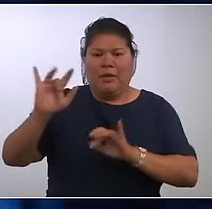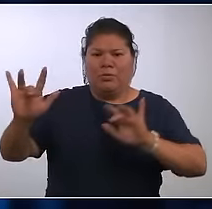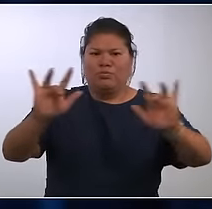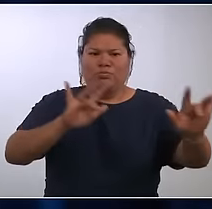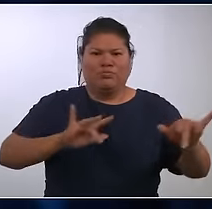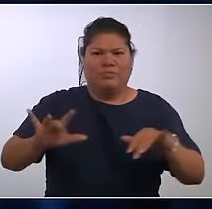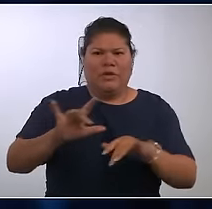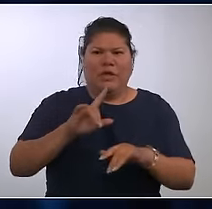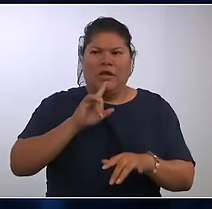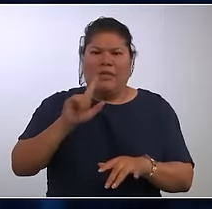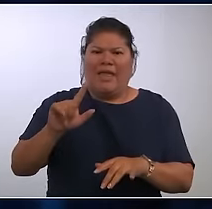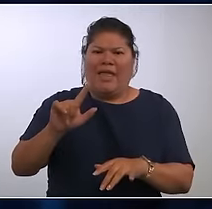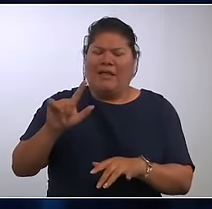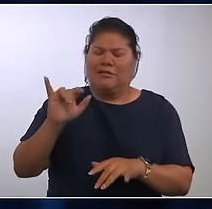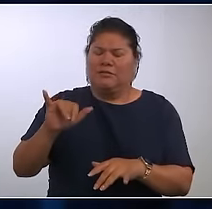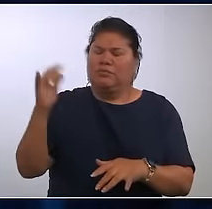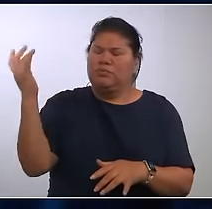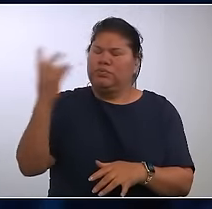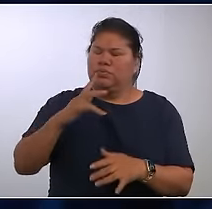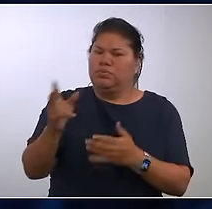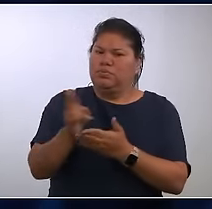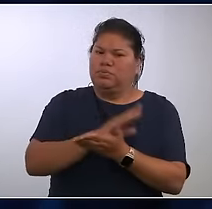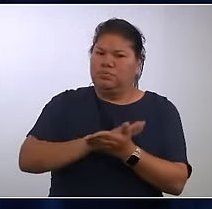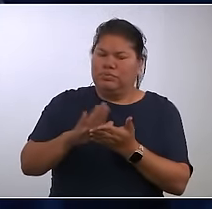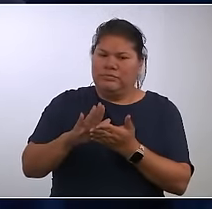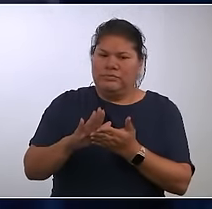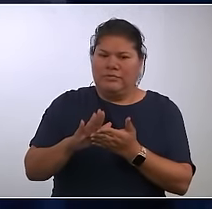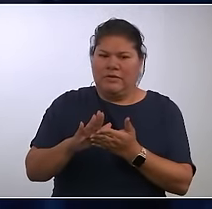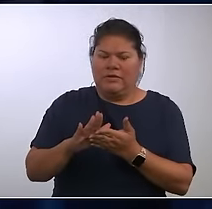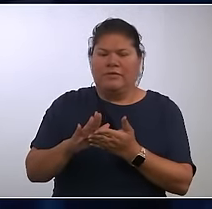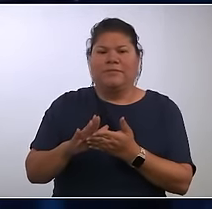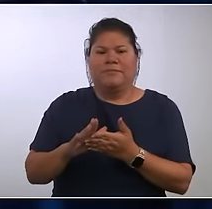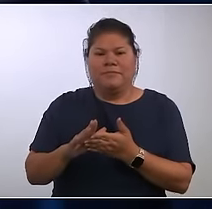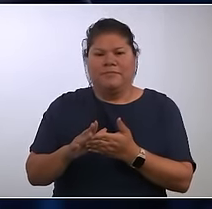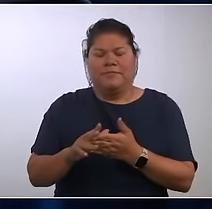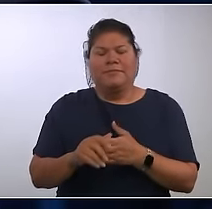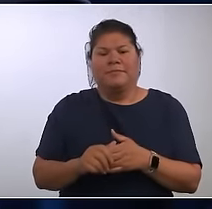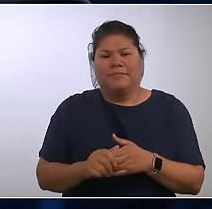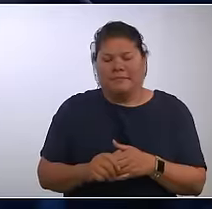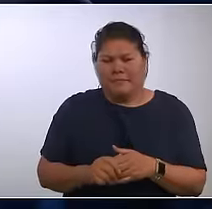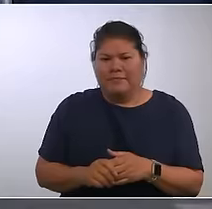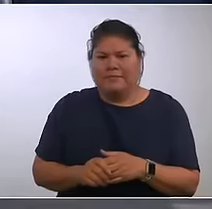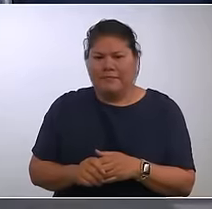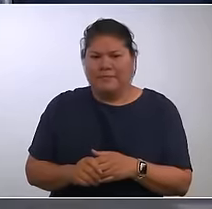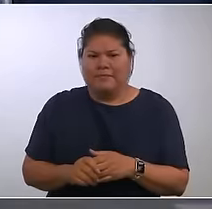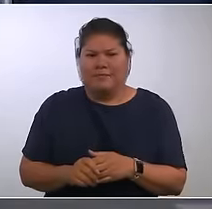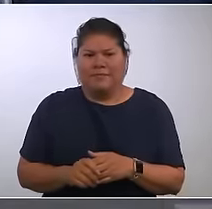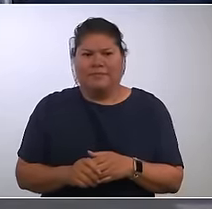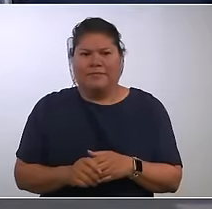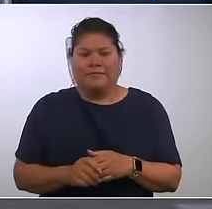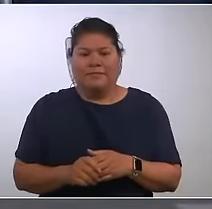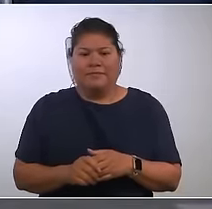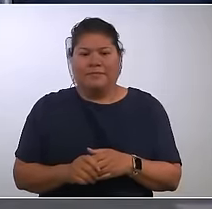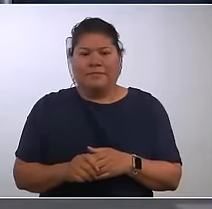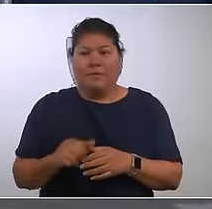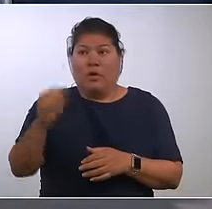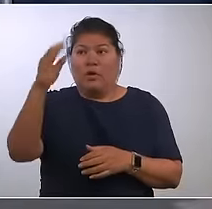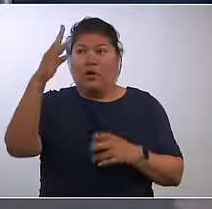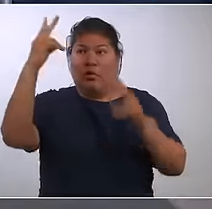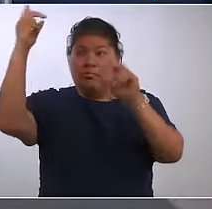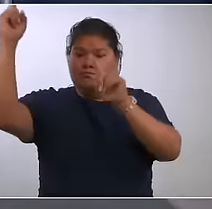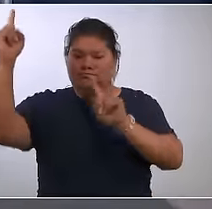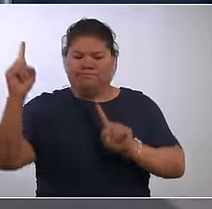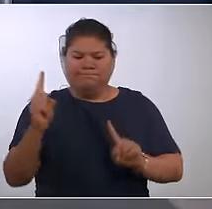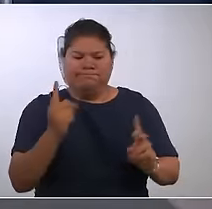sagrado. And this is something sacred. Es algo santo. It's something holy. Cuando Dios visita a su